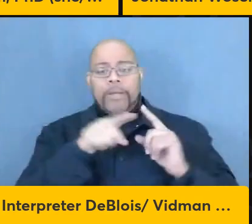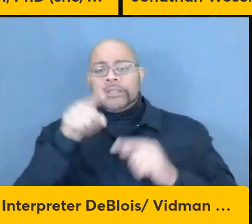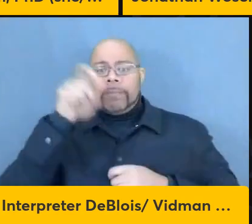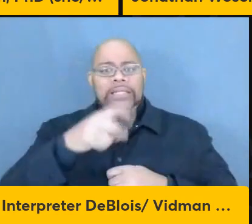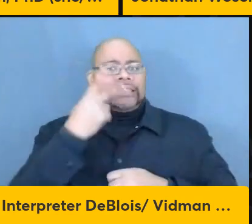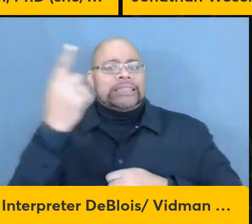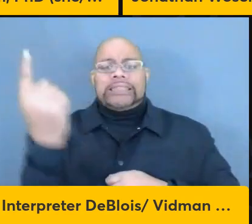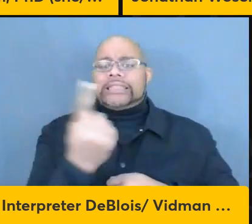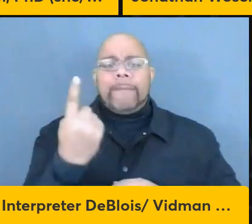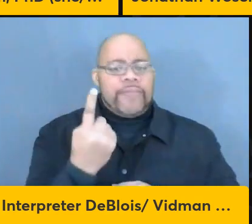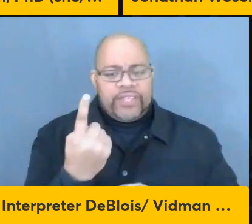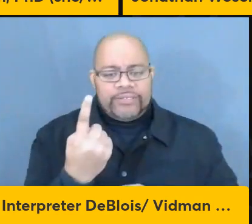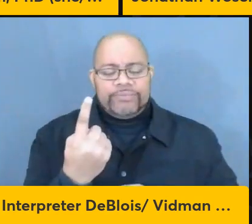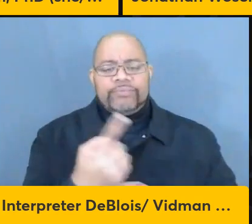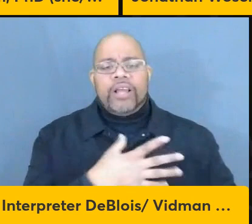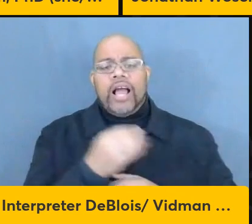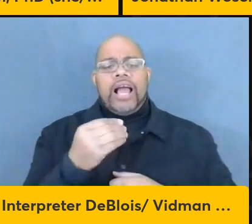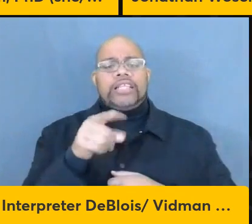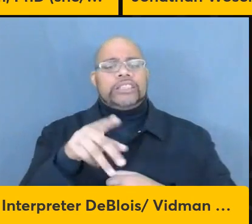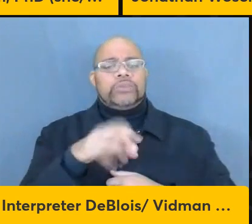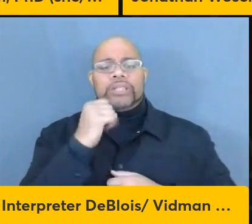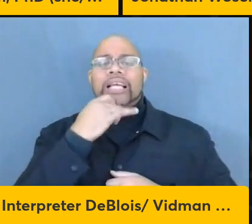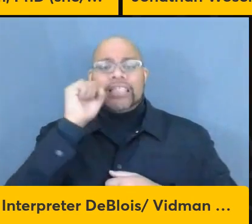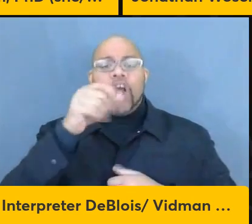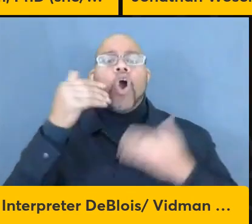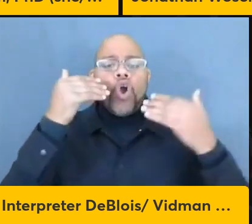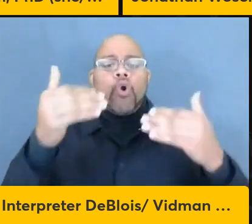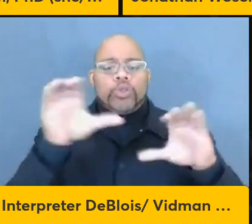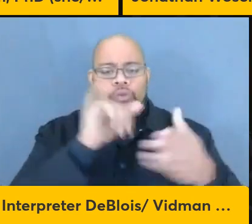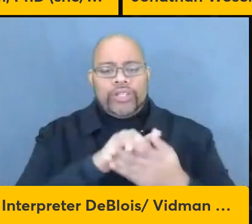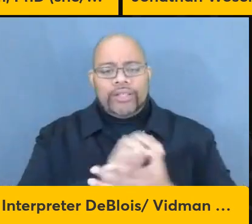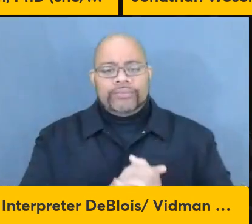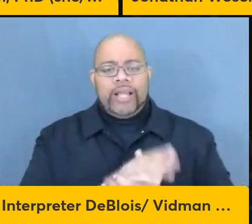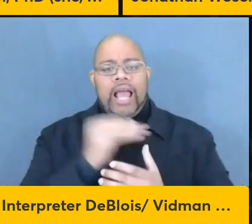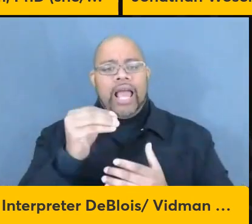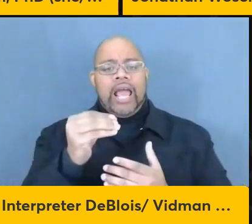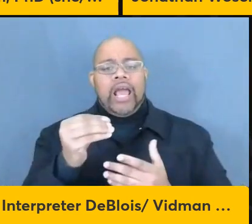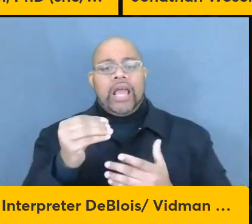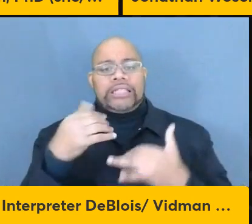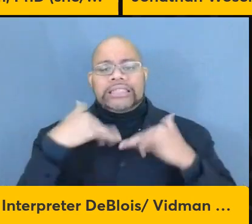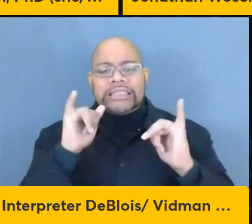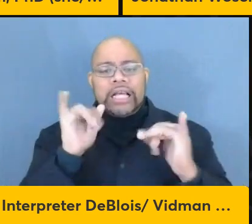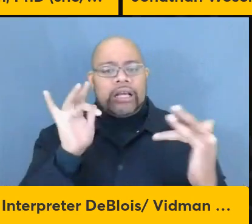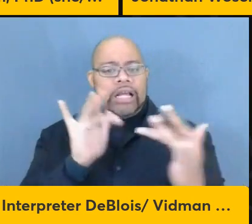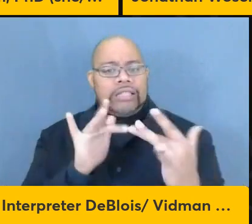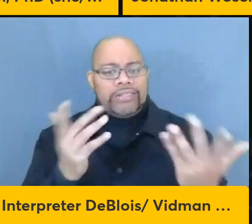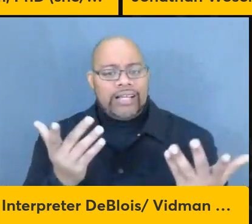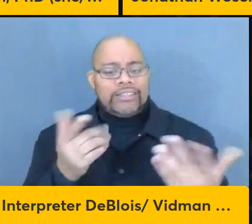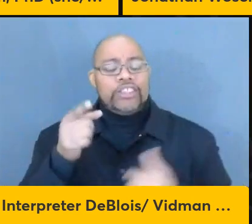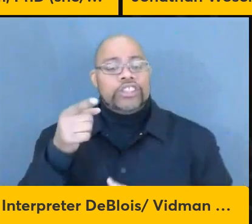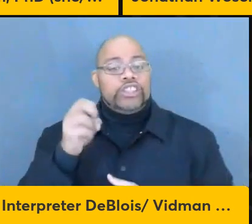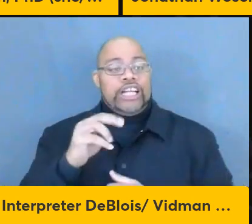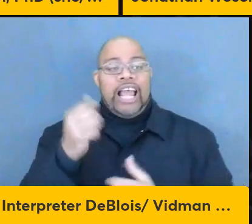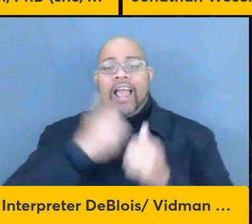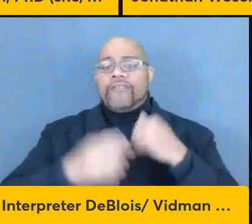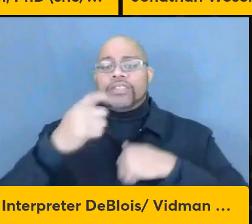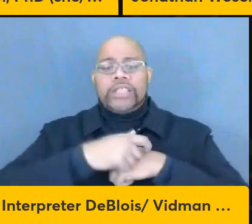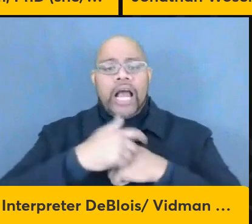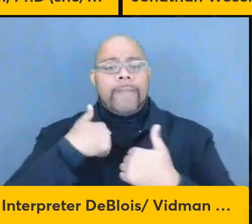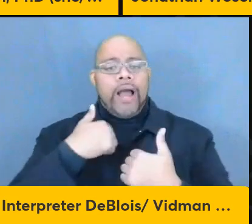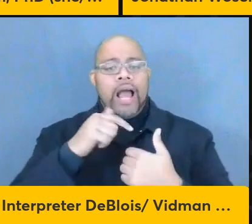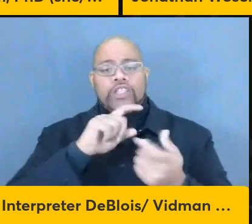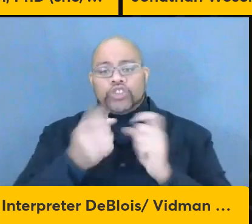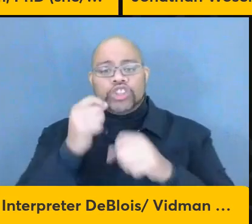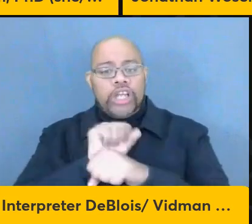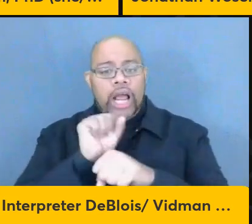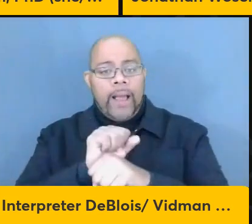have seen something. And she was like, yeah, go ahead and do this. And we're still in touch. I mean, every time I switch